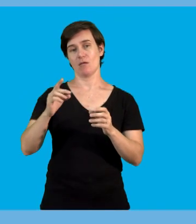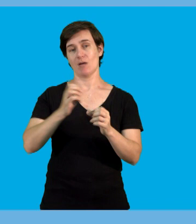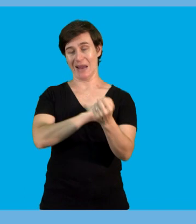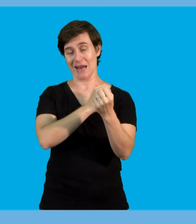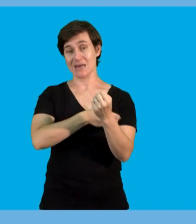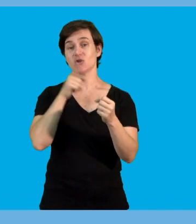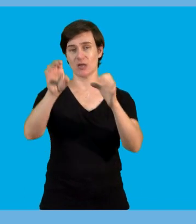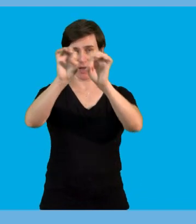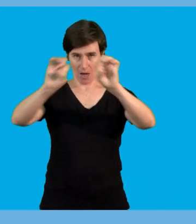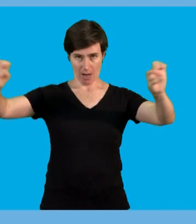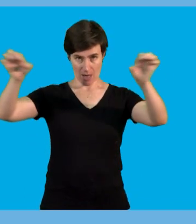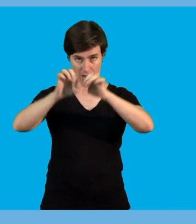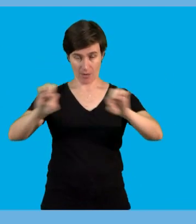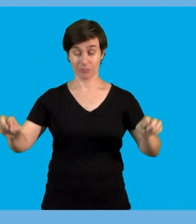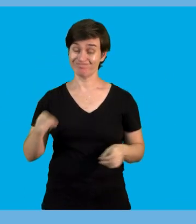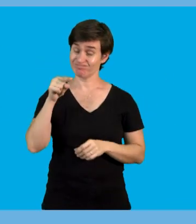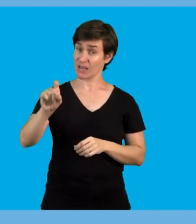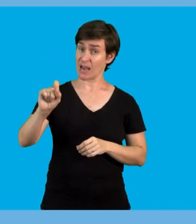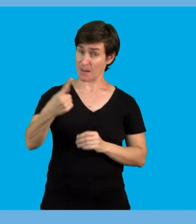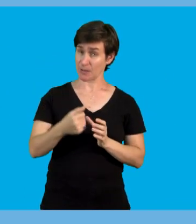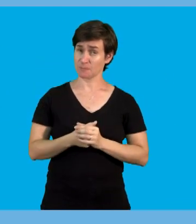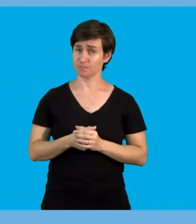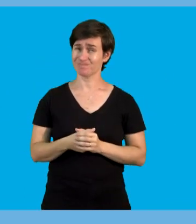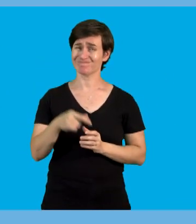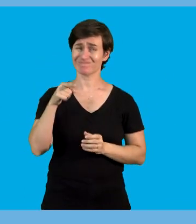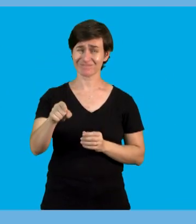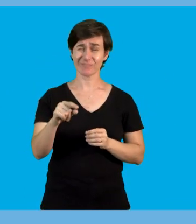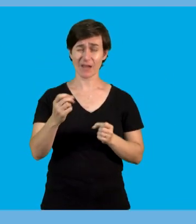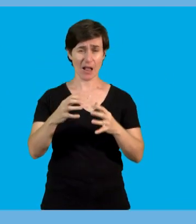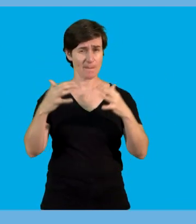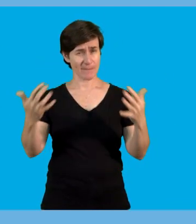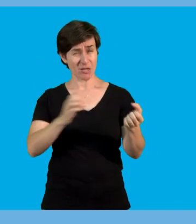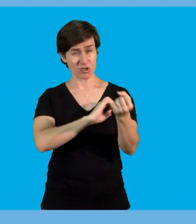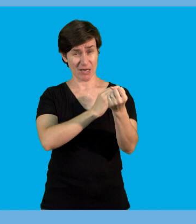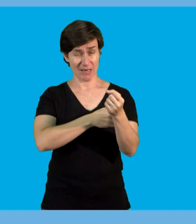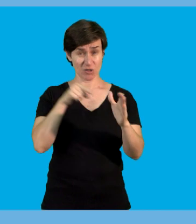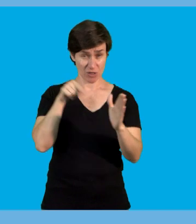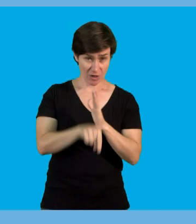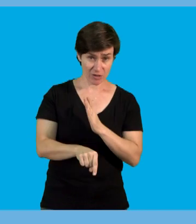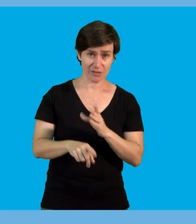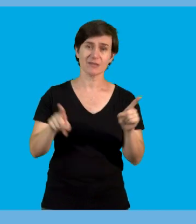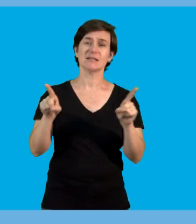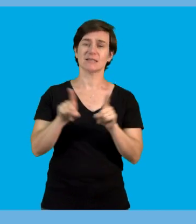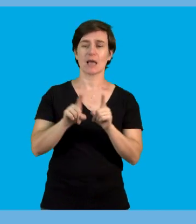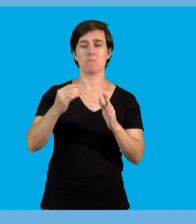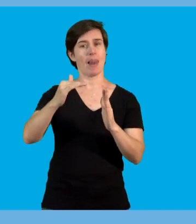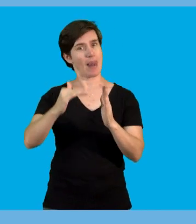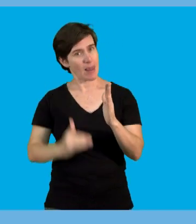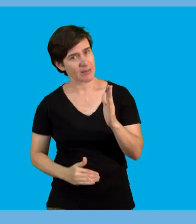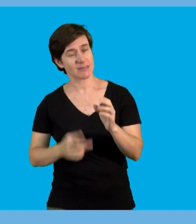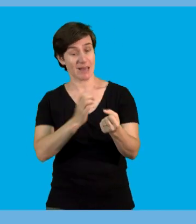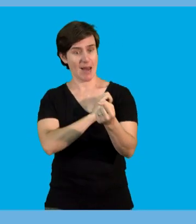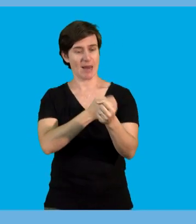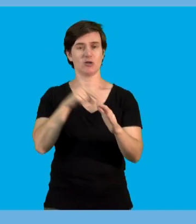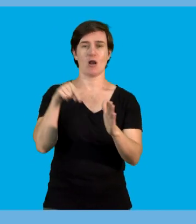cables. So when this happens, then the amount of energy that is going to be lost is also going to be decreased.